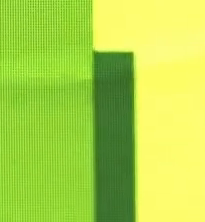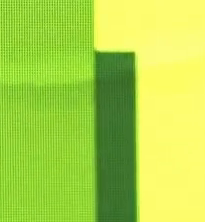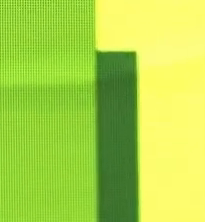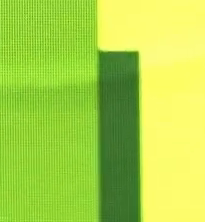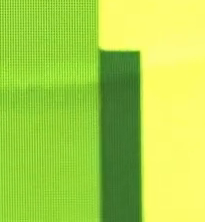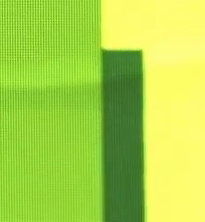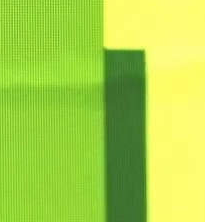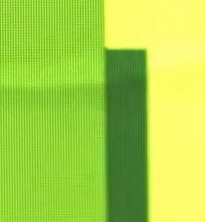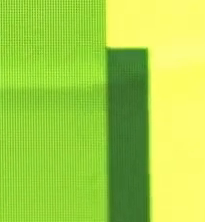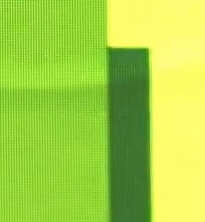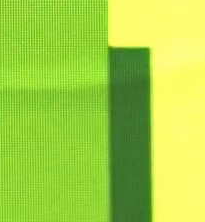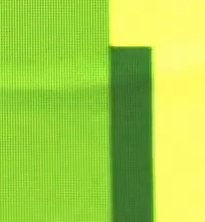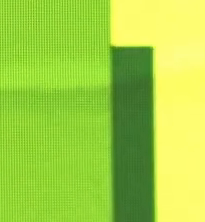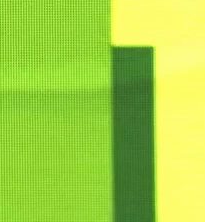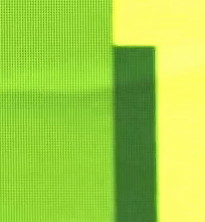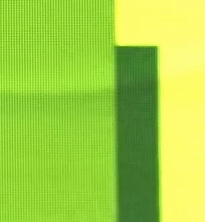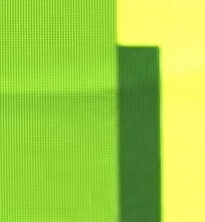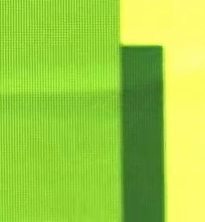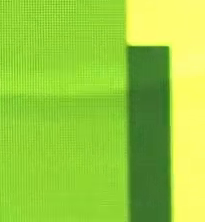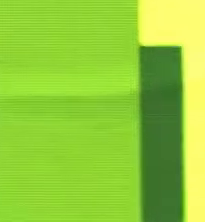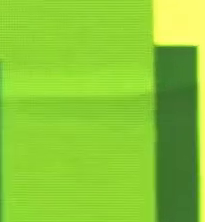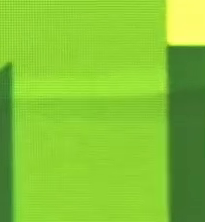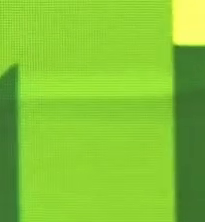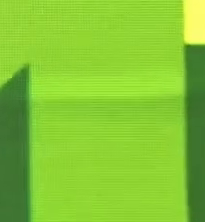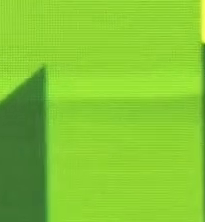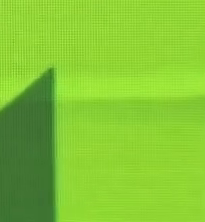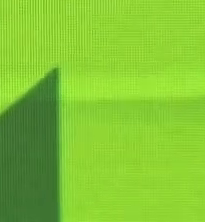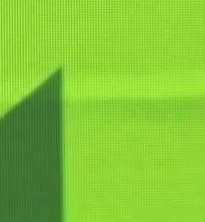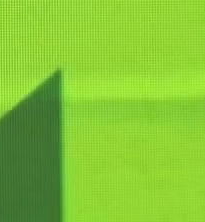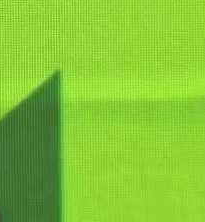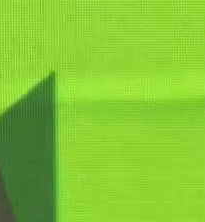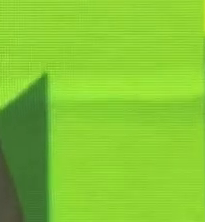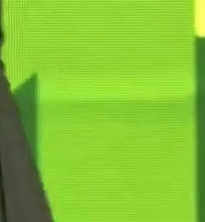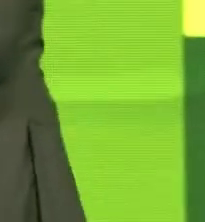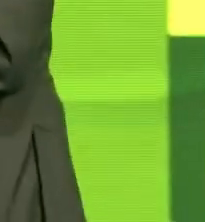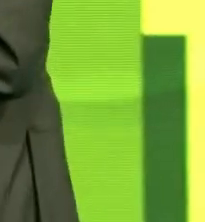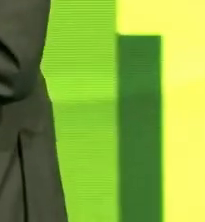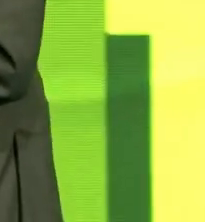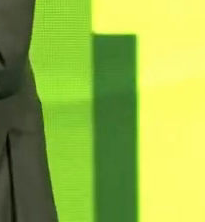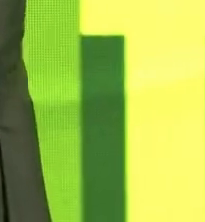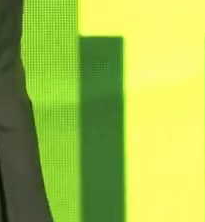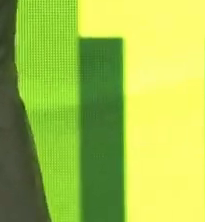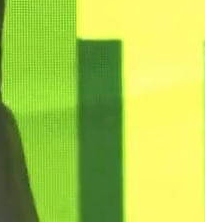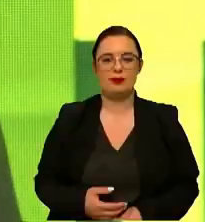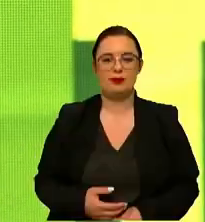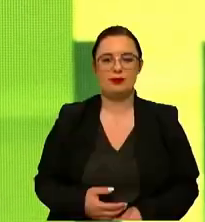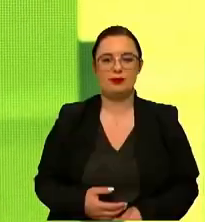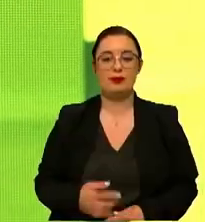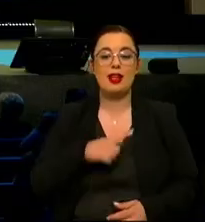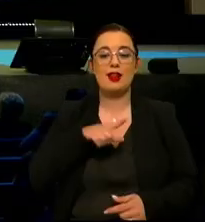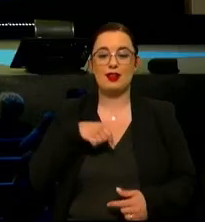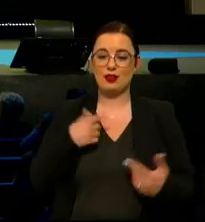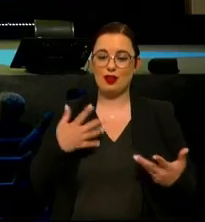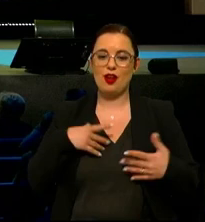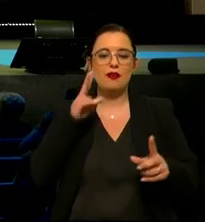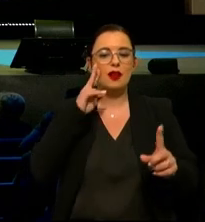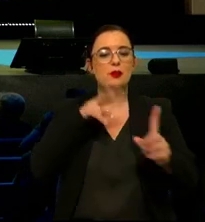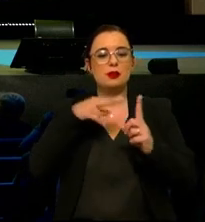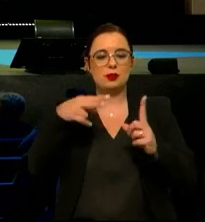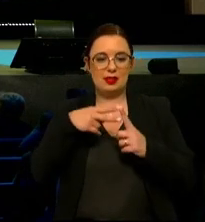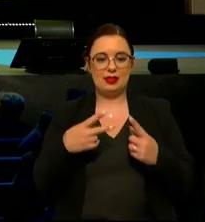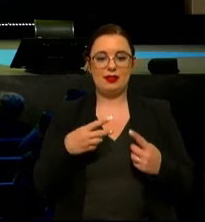importância. Ficou a perspectiva da Microsoft, vamos olhar para a perspectiva da Google, outro espanhol, Pablo Carlier, bem-vindo, Head of